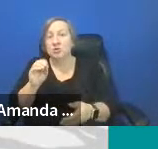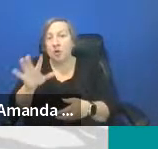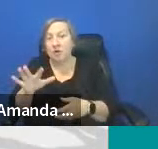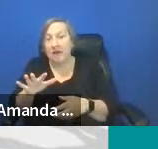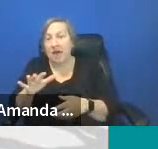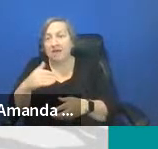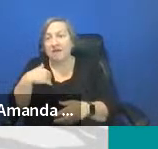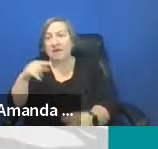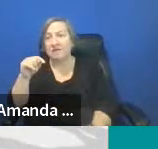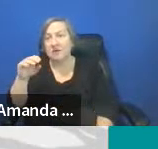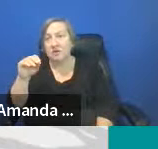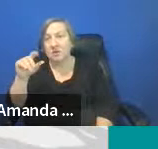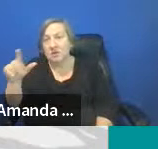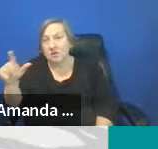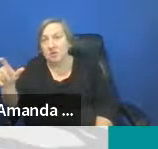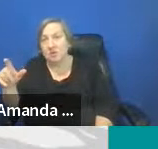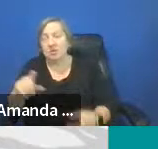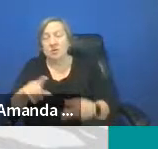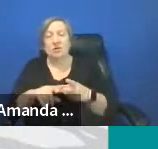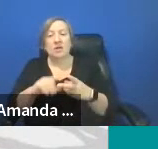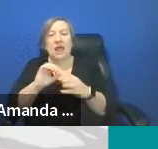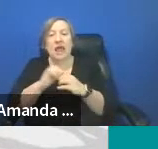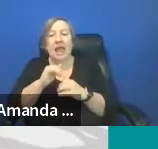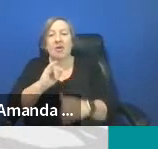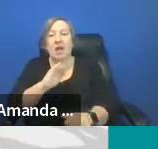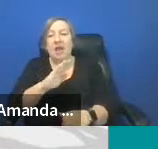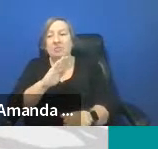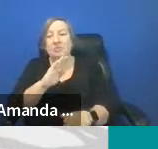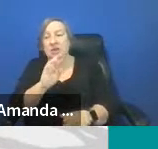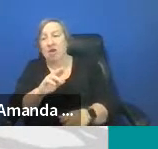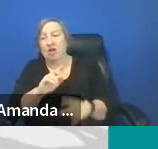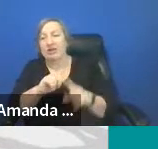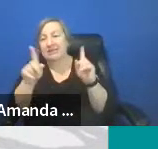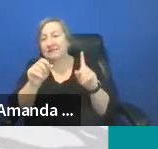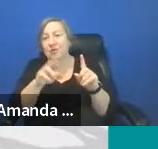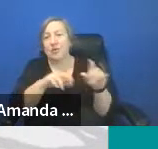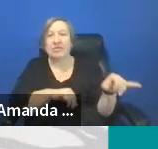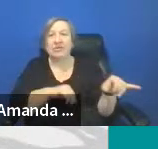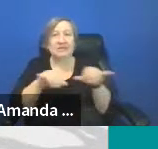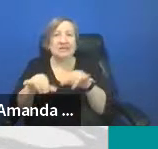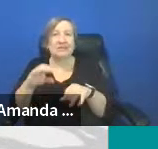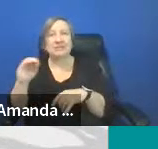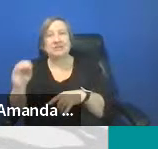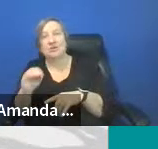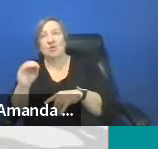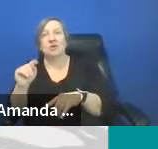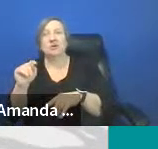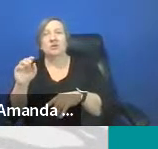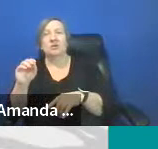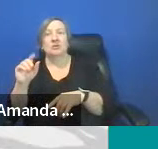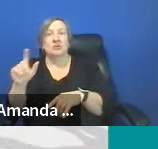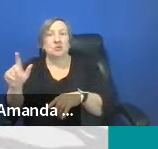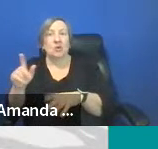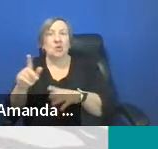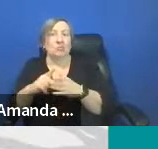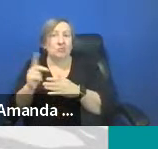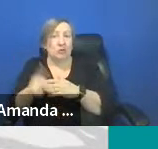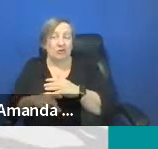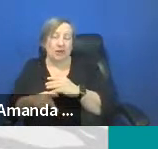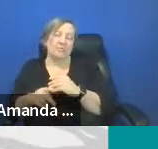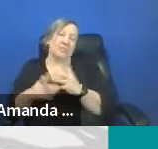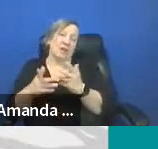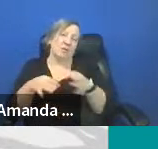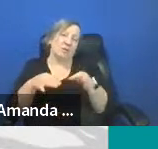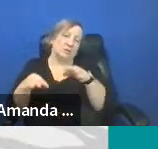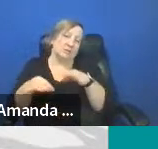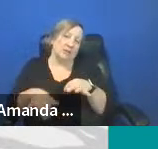tolled? How is IBR different or the same as the Oregon toll program? So I wanted to cover that a little bit.